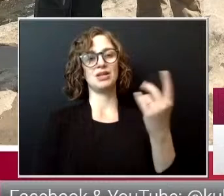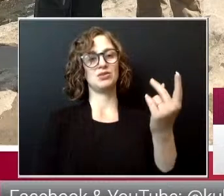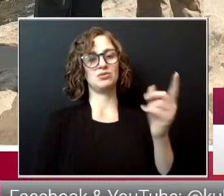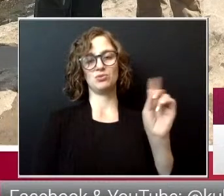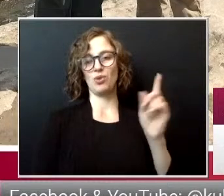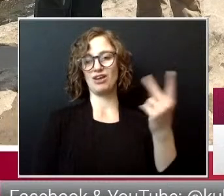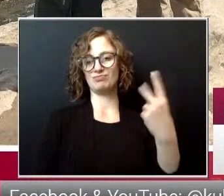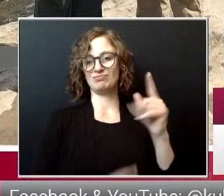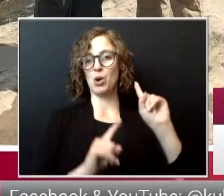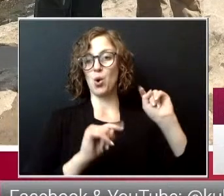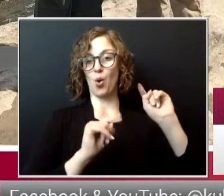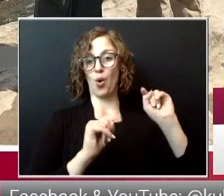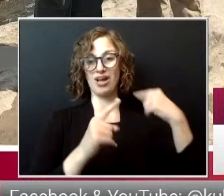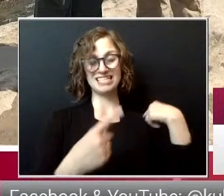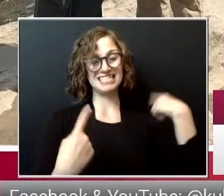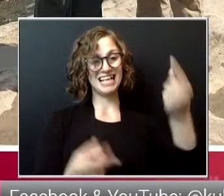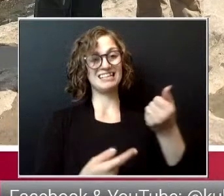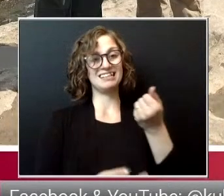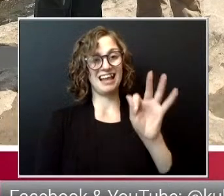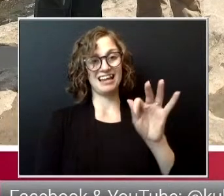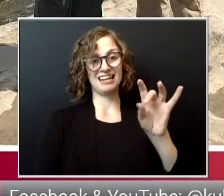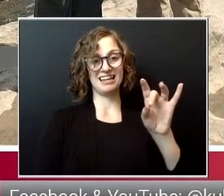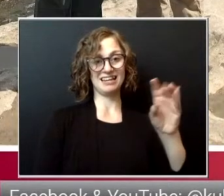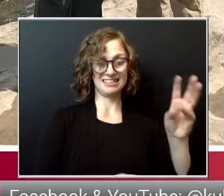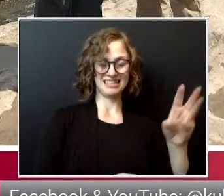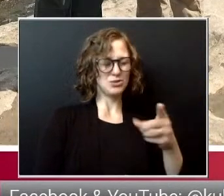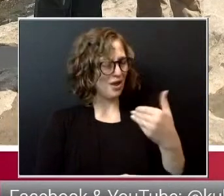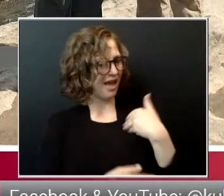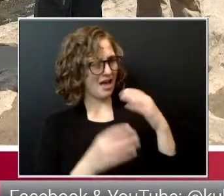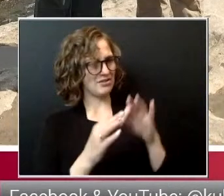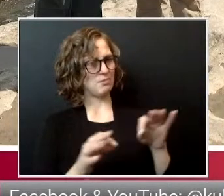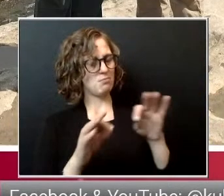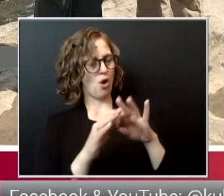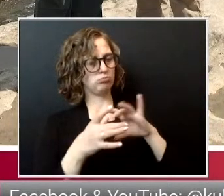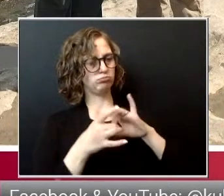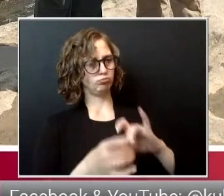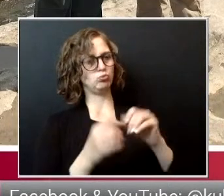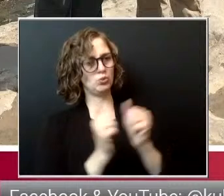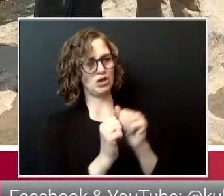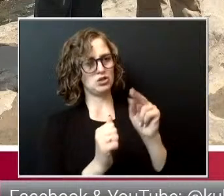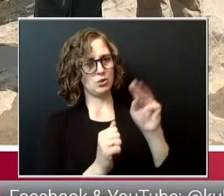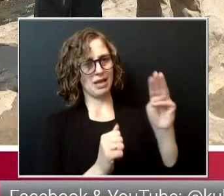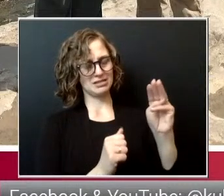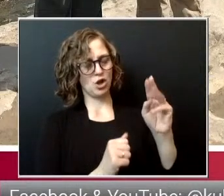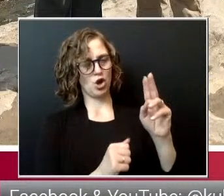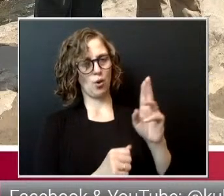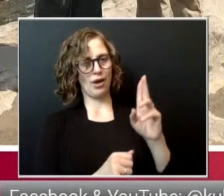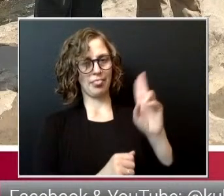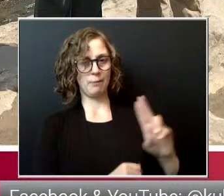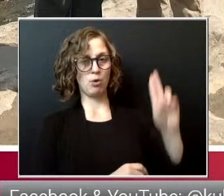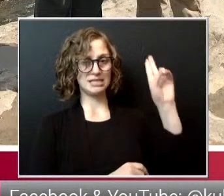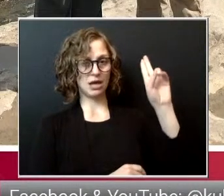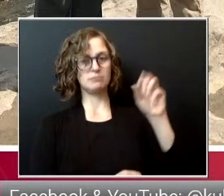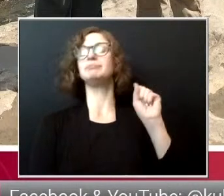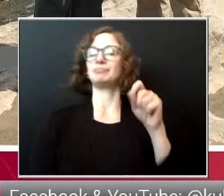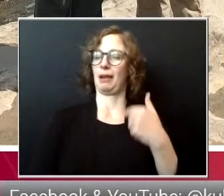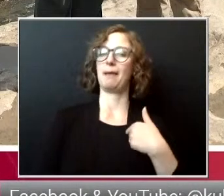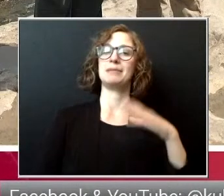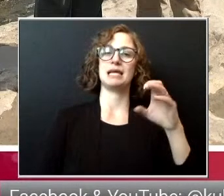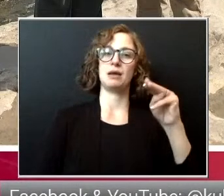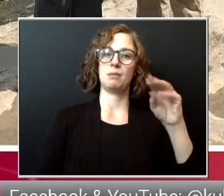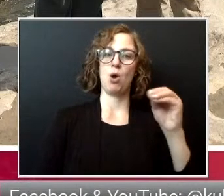1986. You have an important tie to New Mexico and the Boy Scouts. That is correct. I'm the chief medical officer for the National High